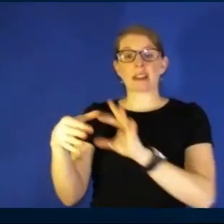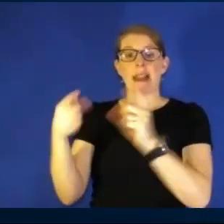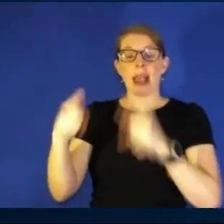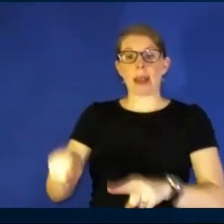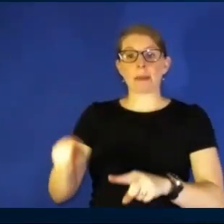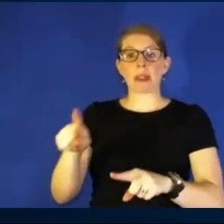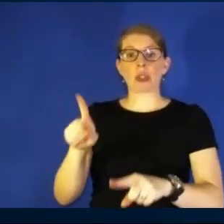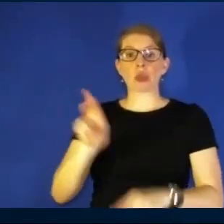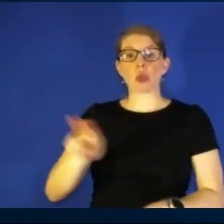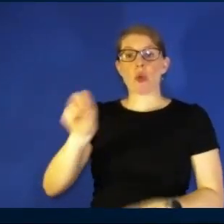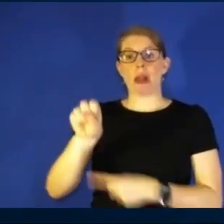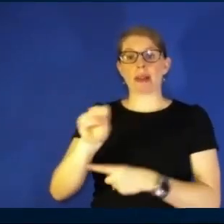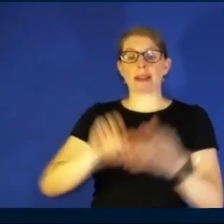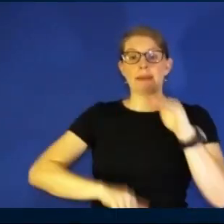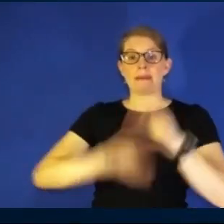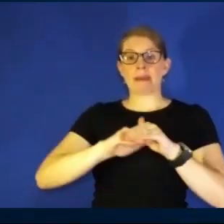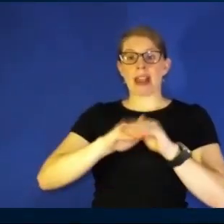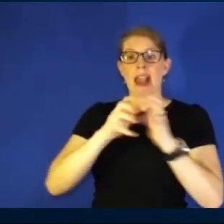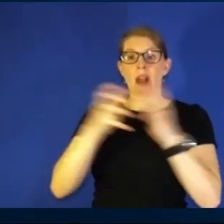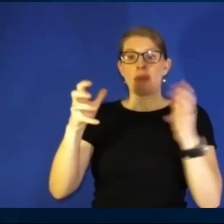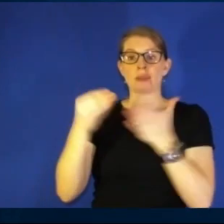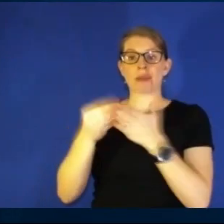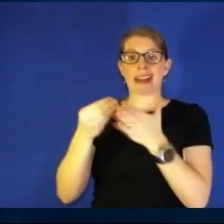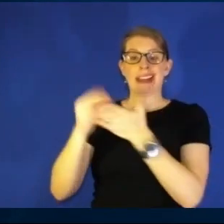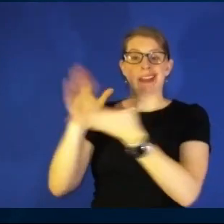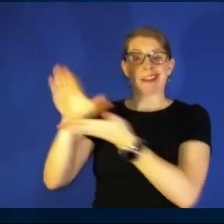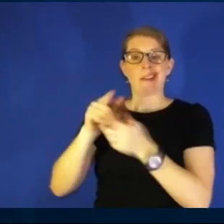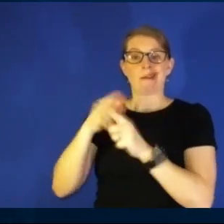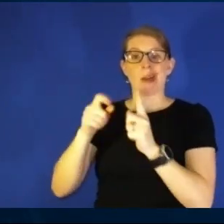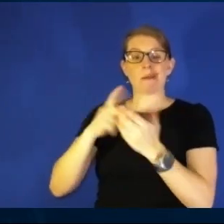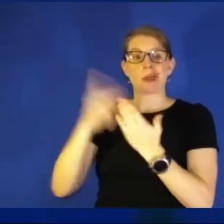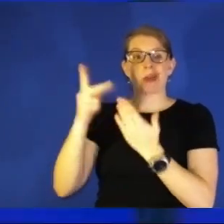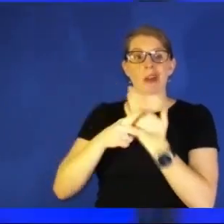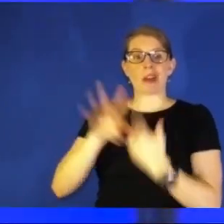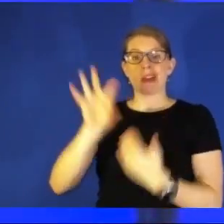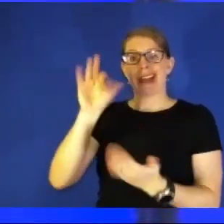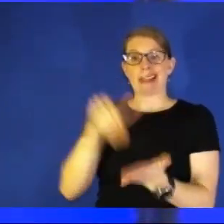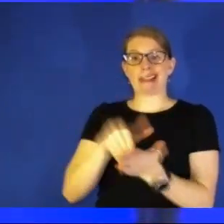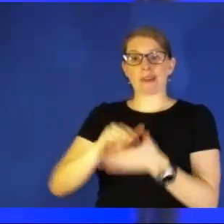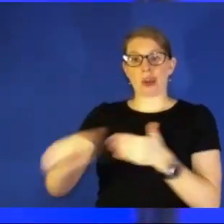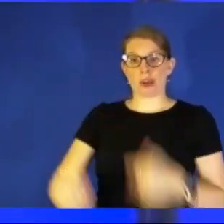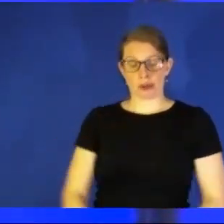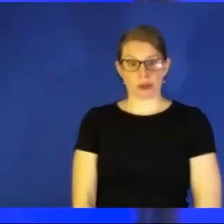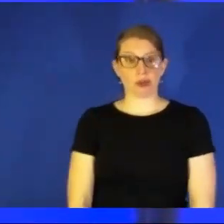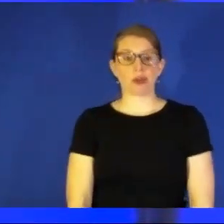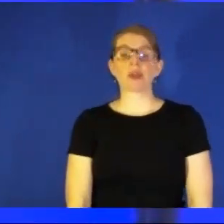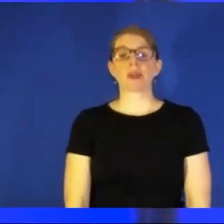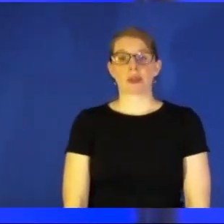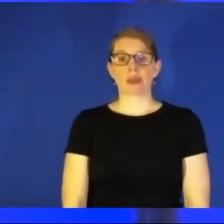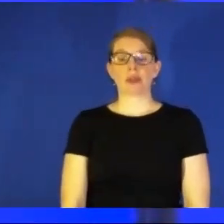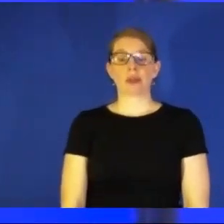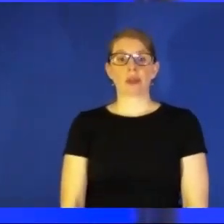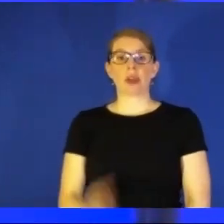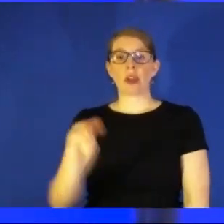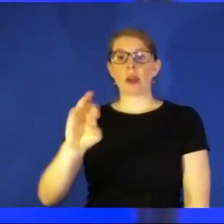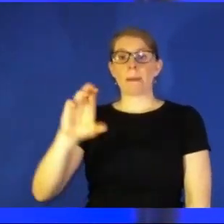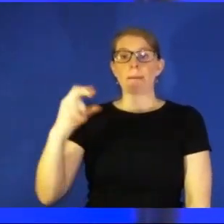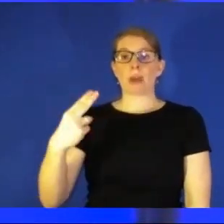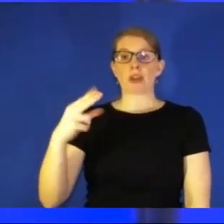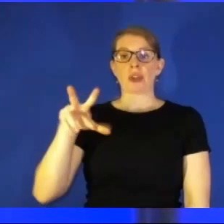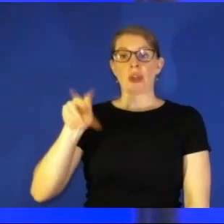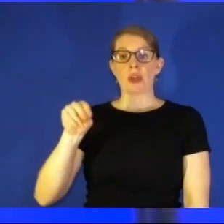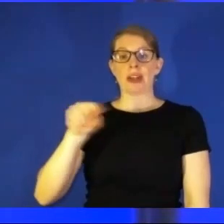The maximum amount of help you can get from this program is $9,000. March 30th is